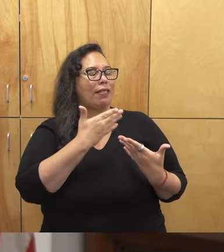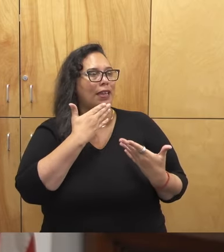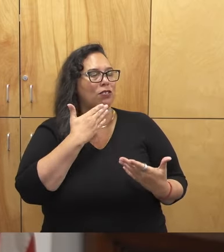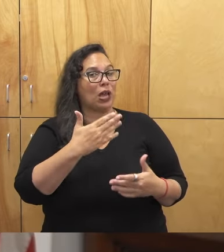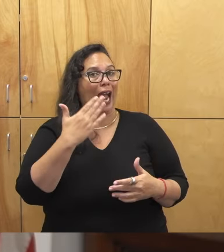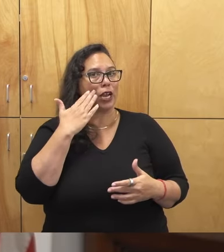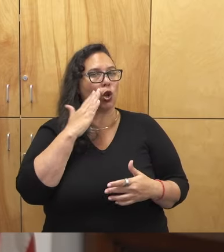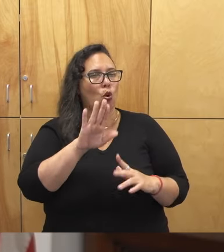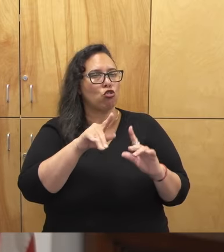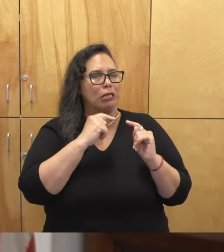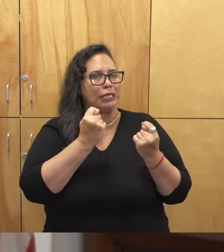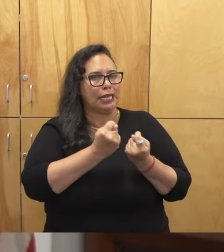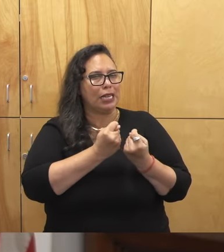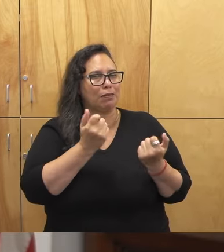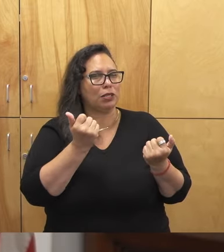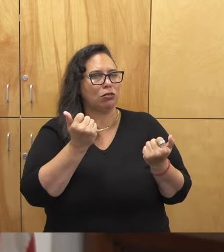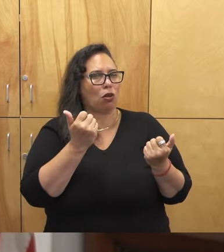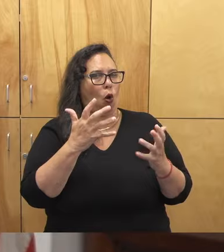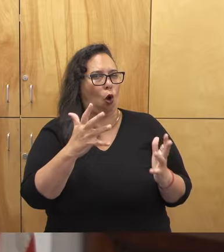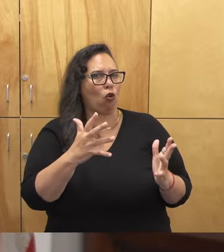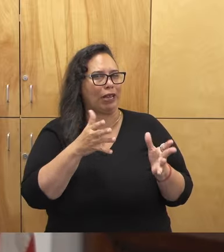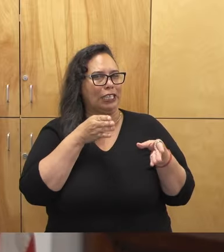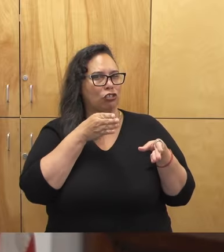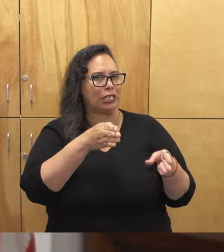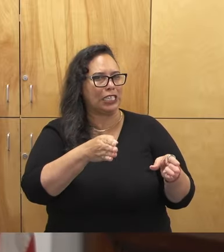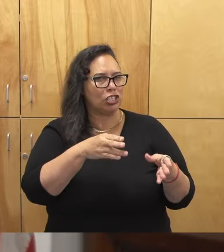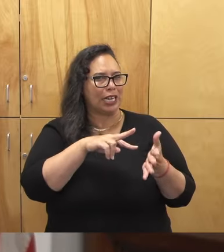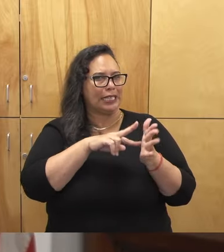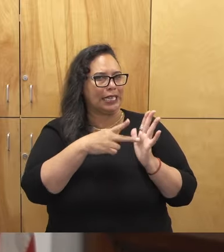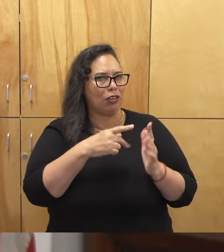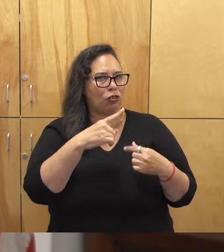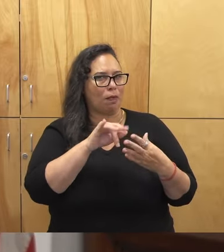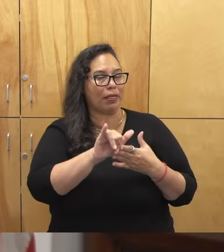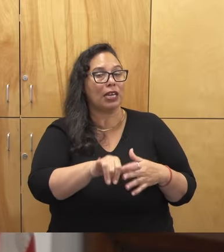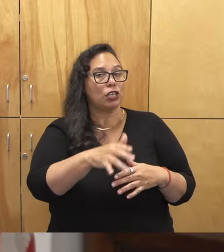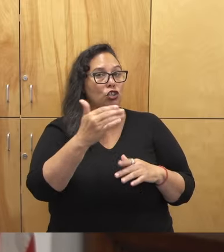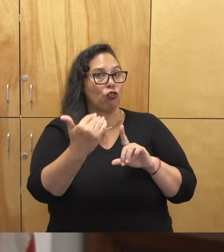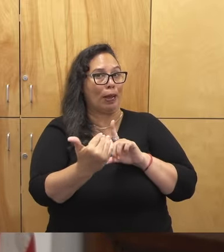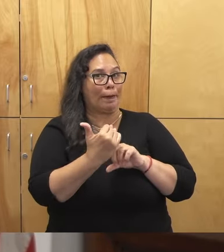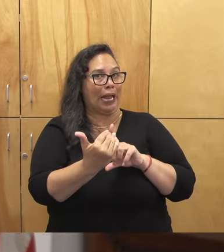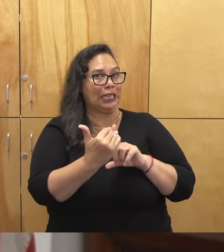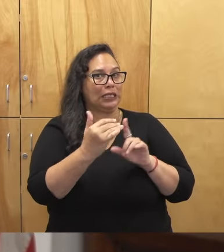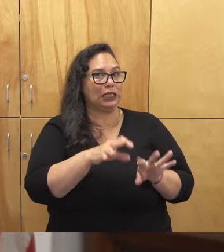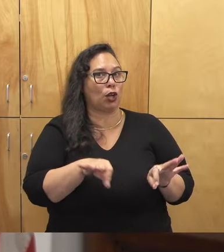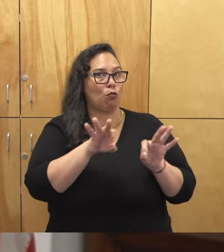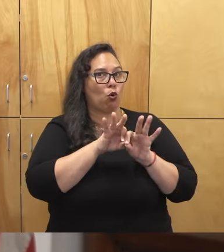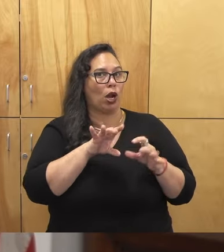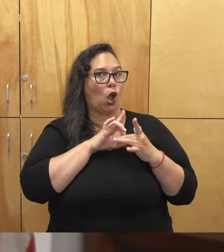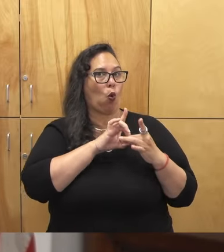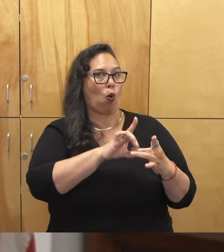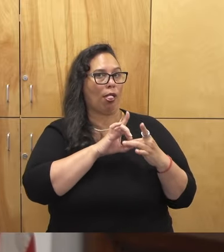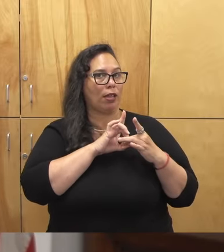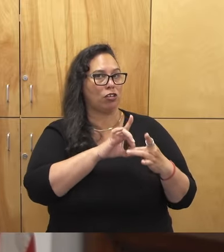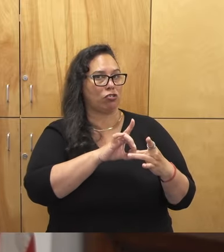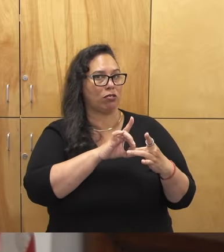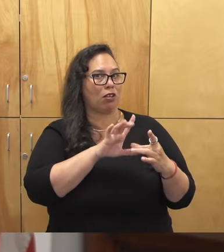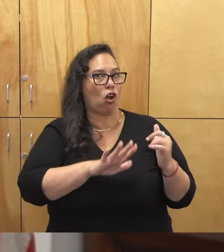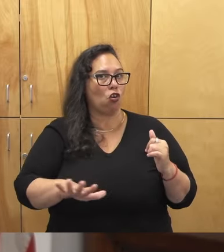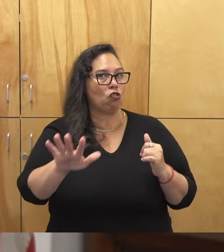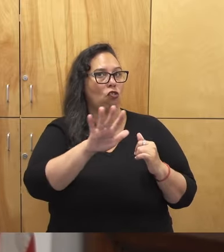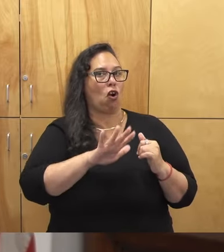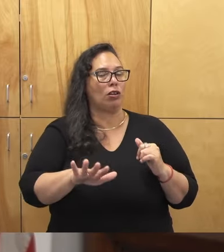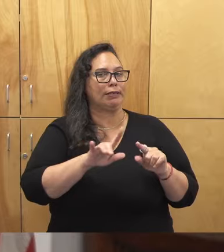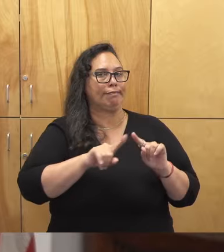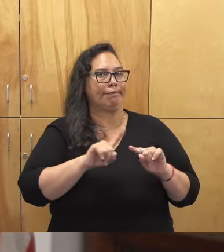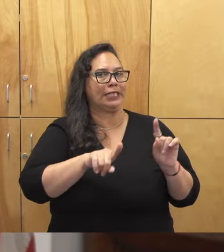your team's already being very strategic and intentional about it, to remind us the importance of correlation across assessments,